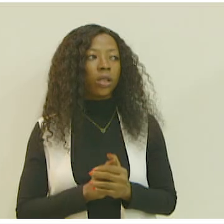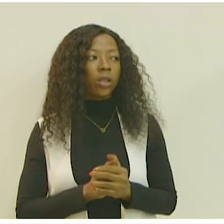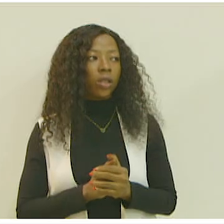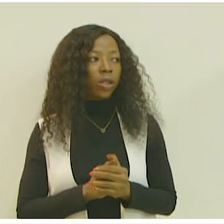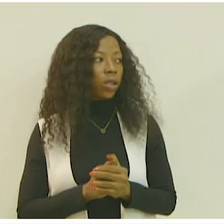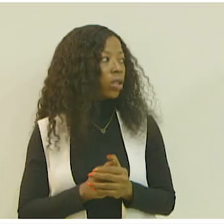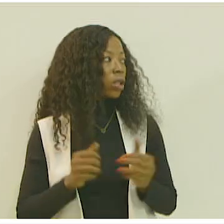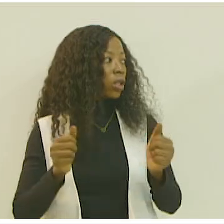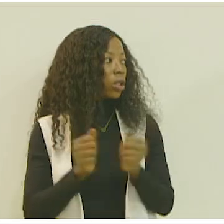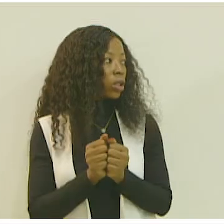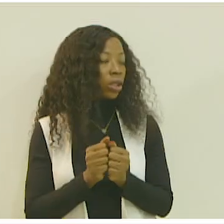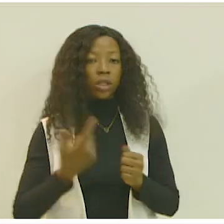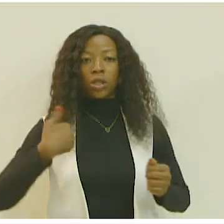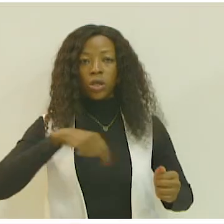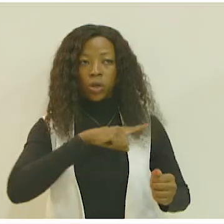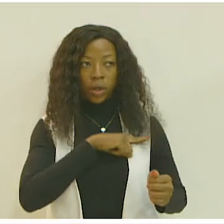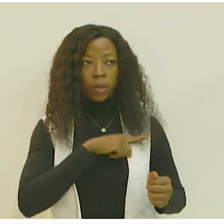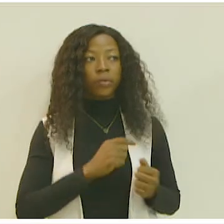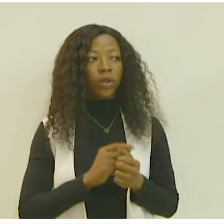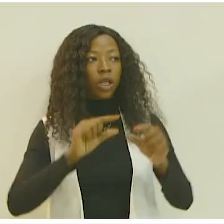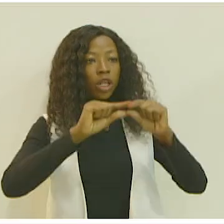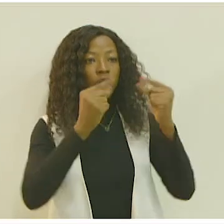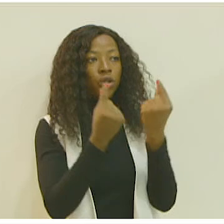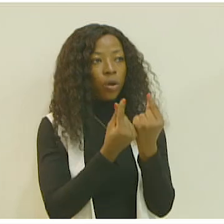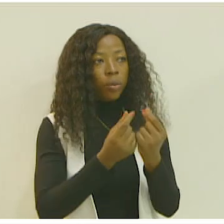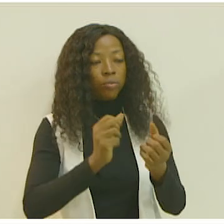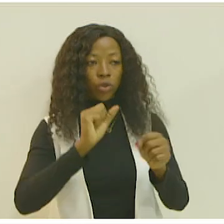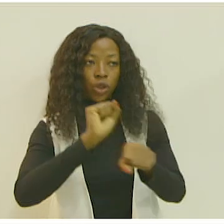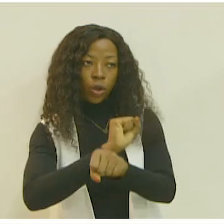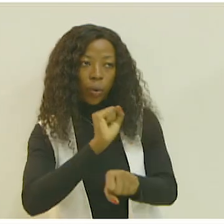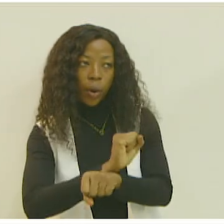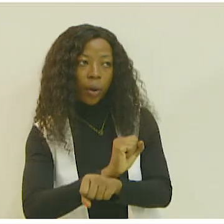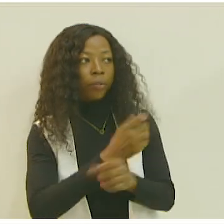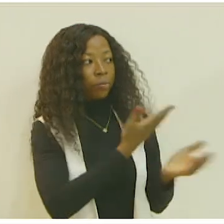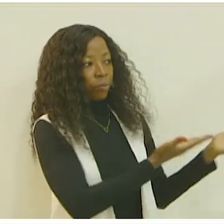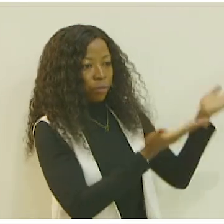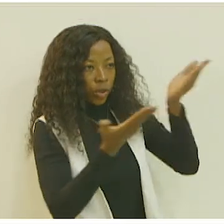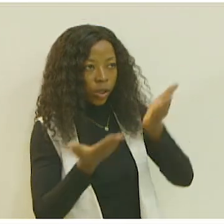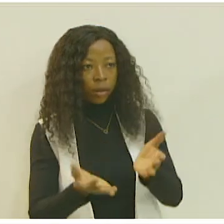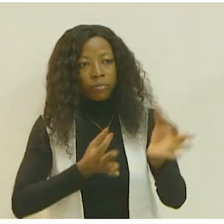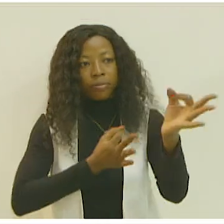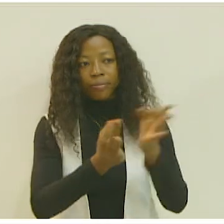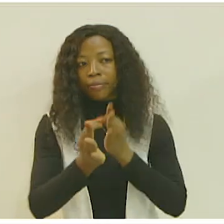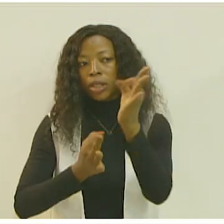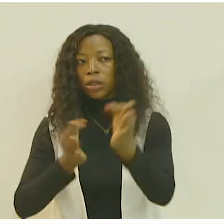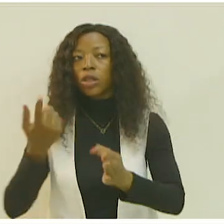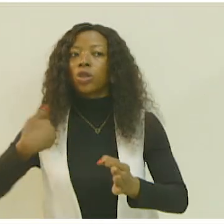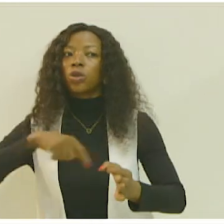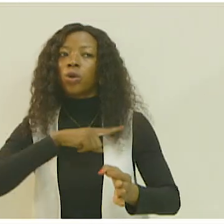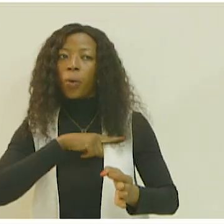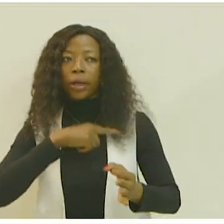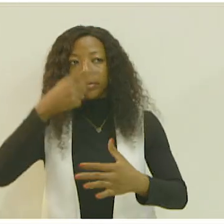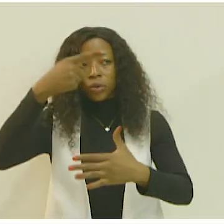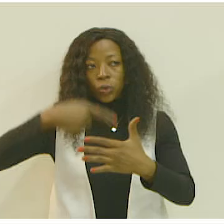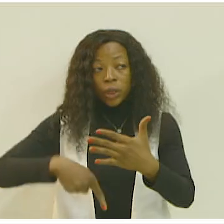We didn't hear today for say this committee don't work, and they don't come for carry reports on the work what they don't do, and for show